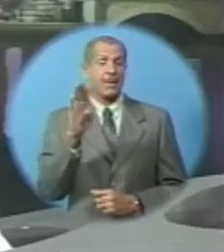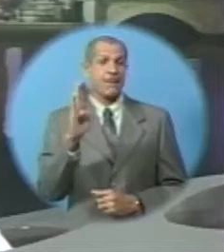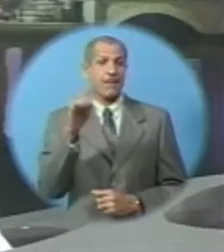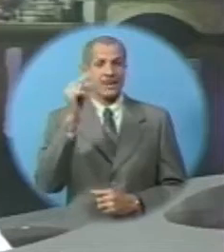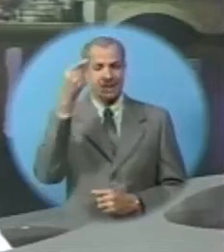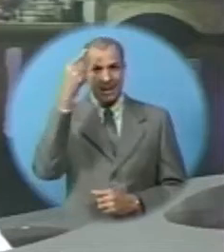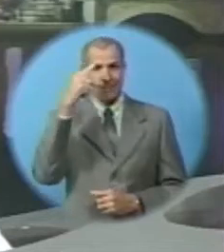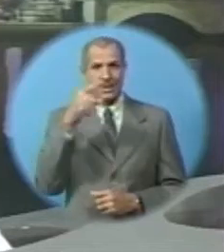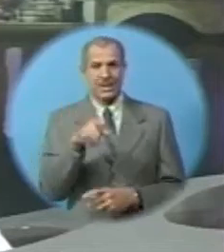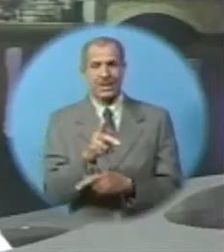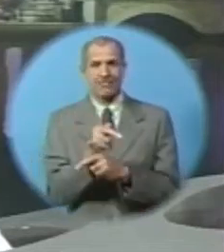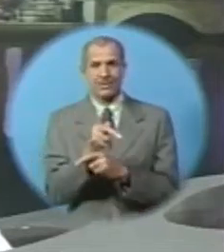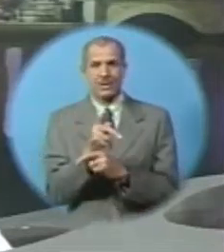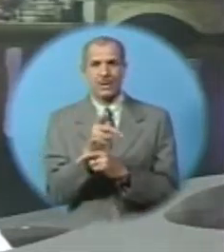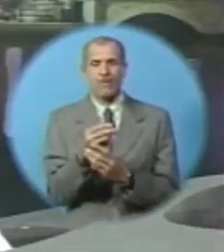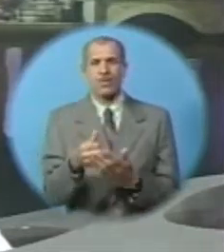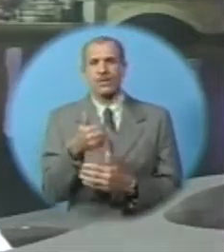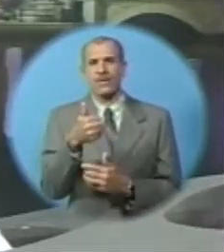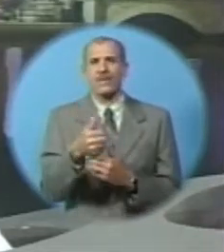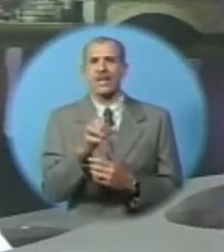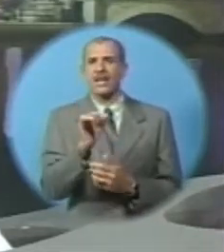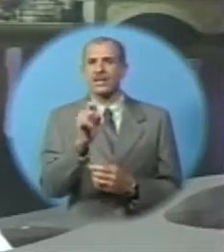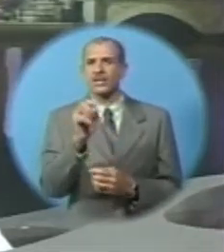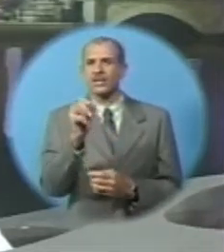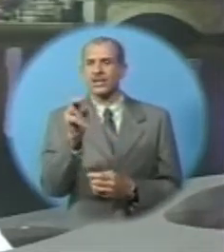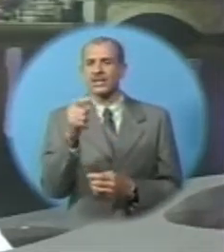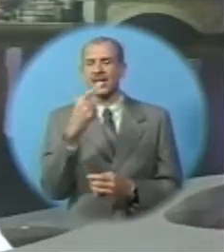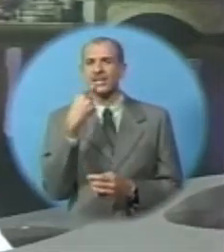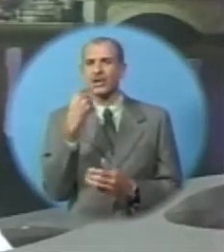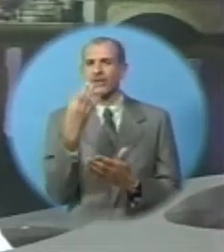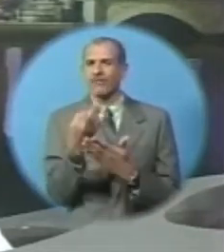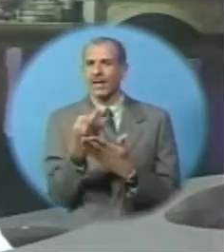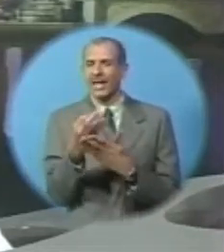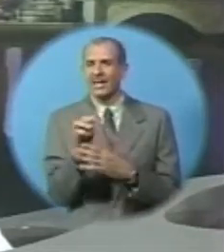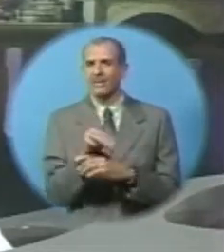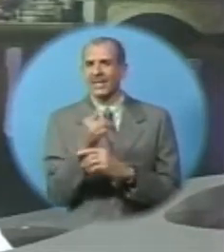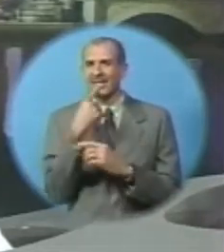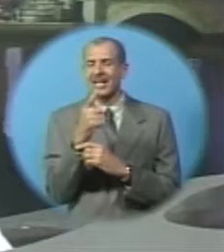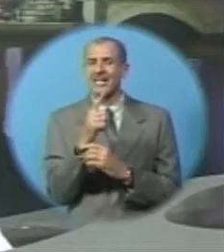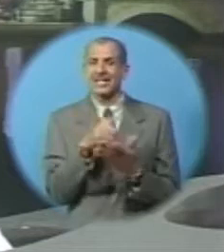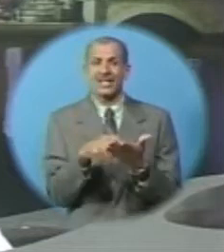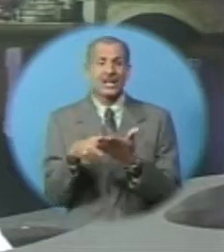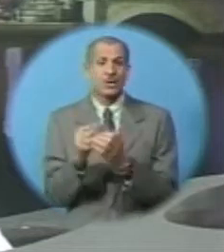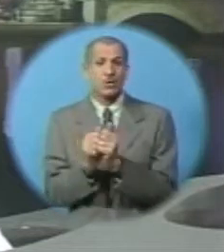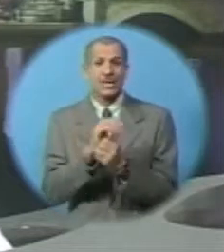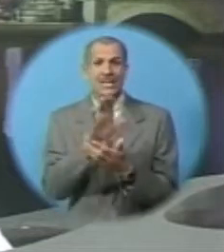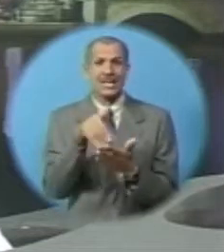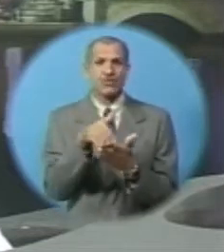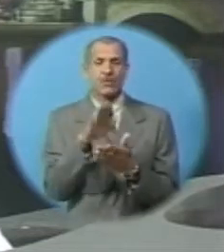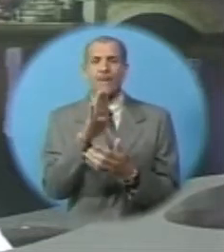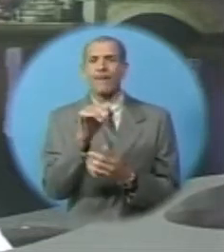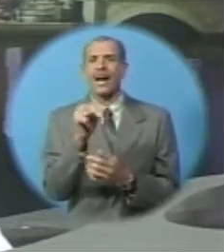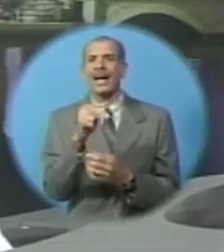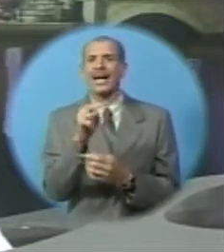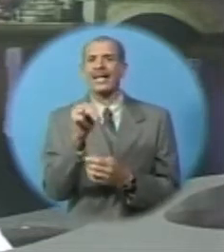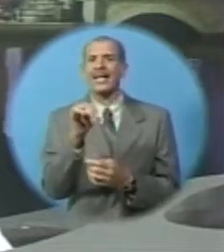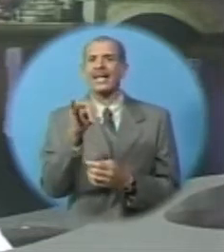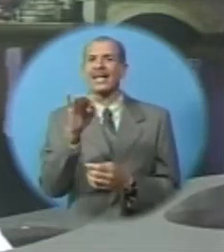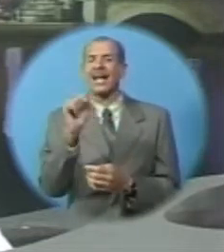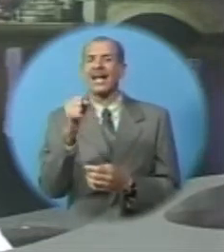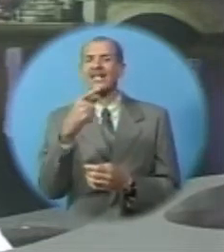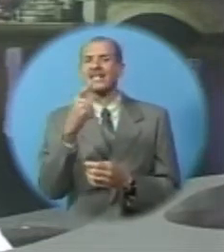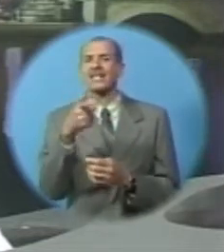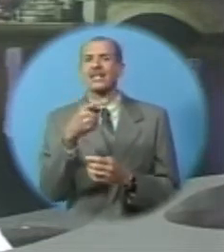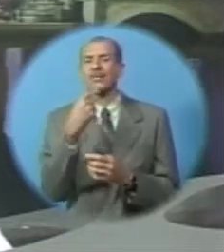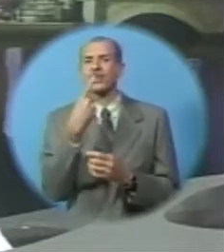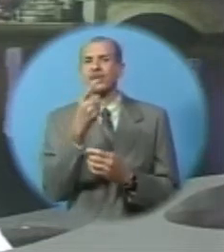majority shareholder. The Finance Minister says discussions are taking place with the Central Bank and National Insurance Scheme to